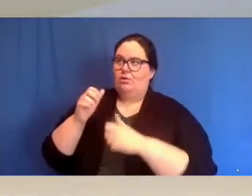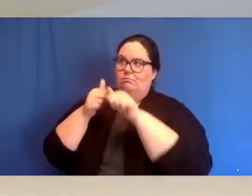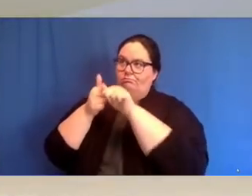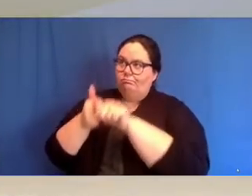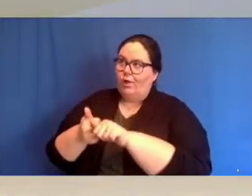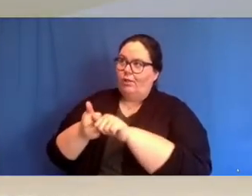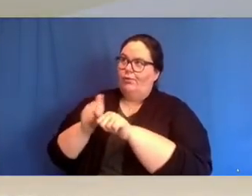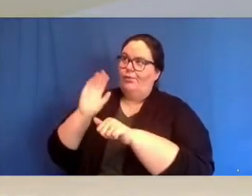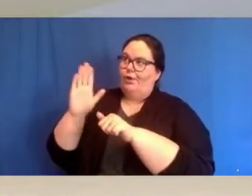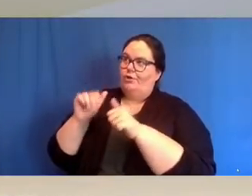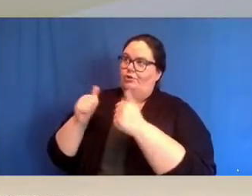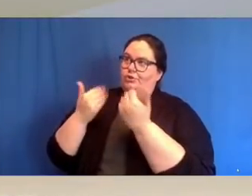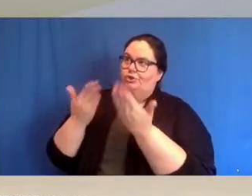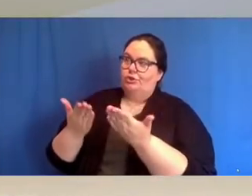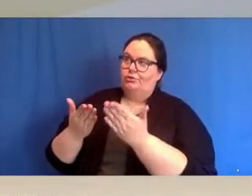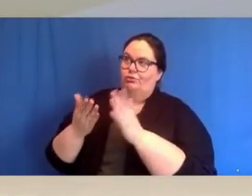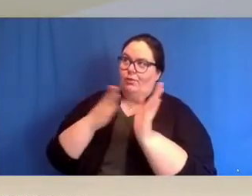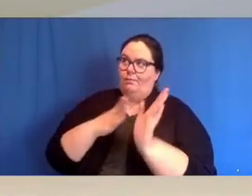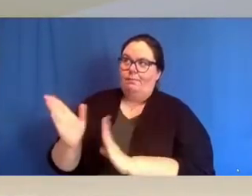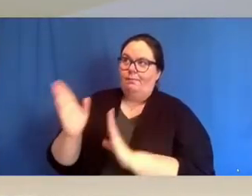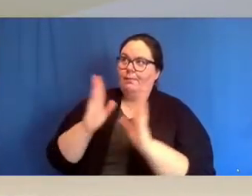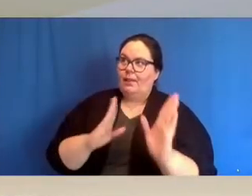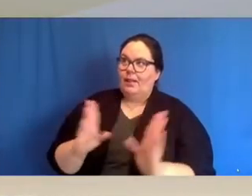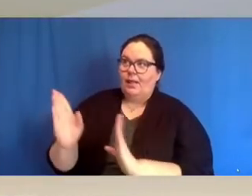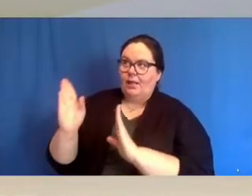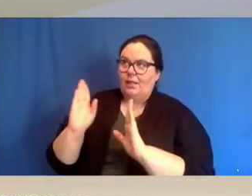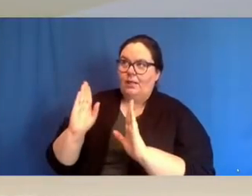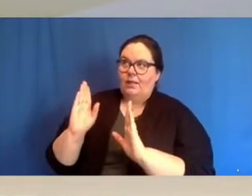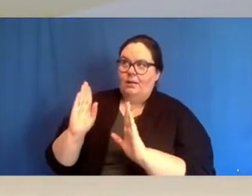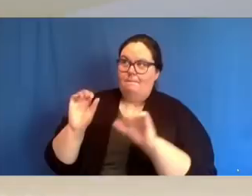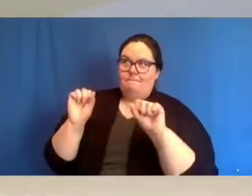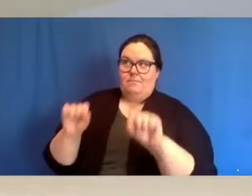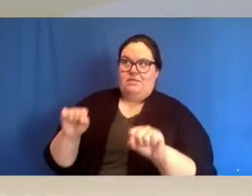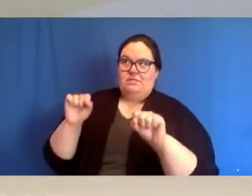ahead to make sure we try to plan for as many of these potential